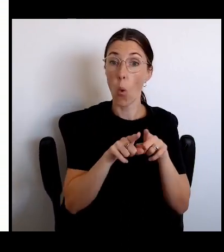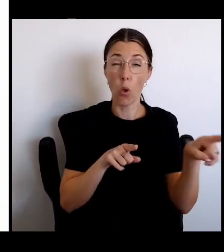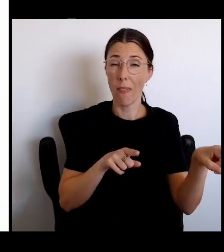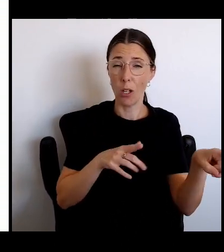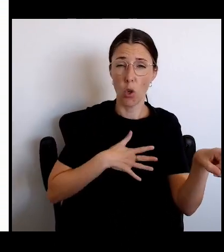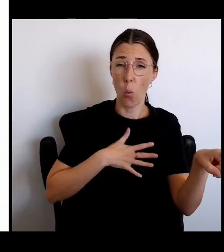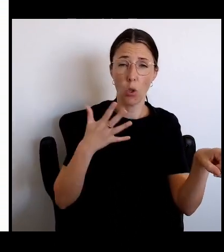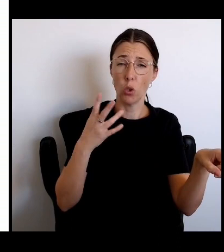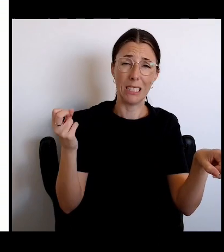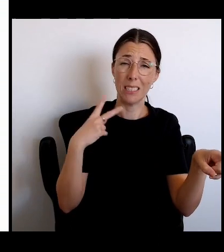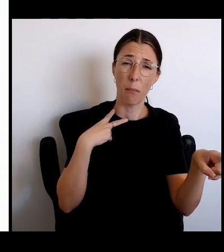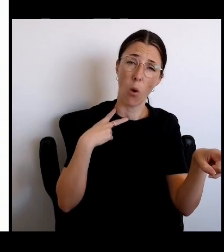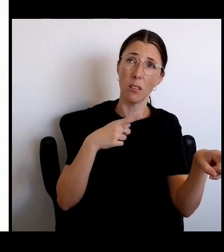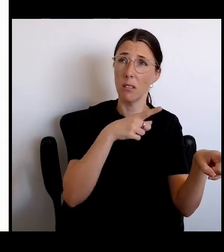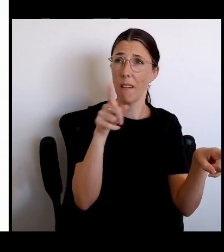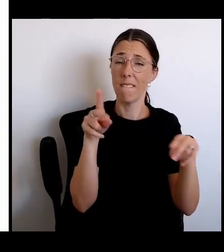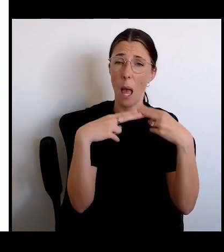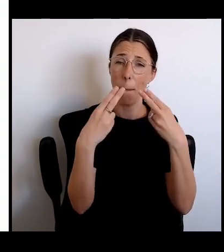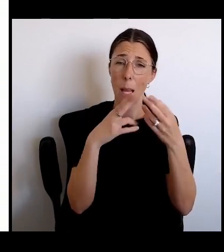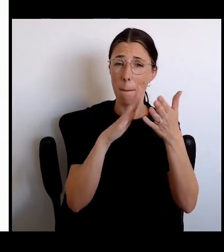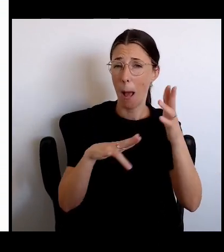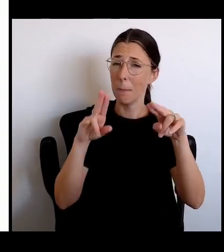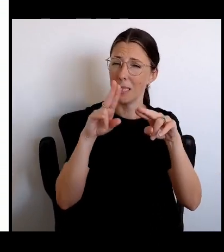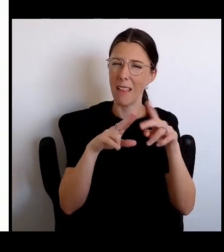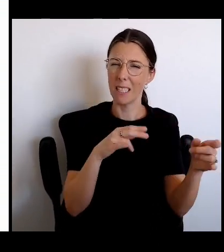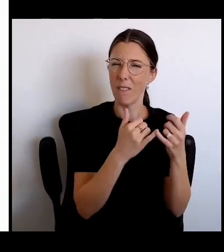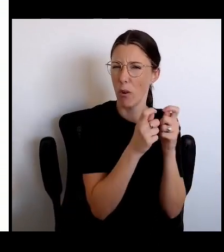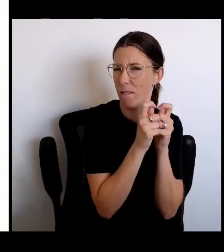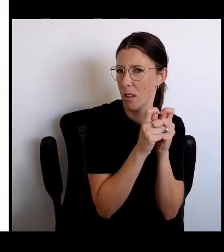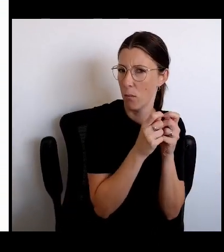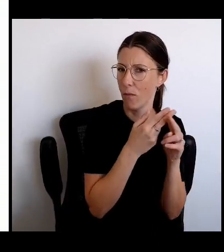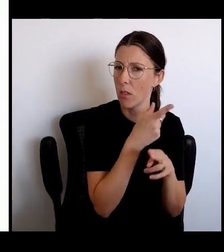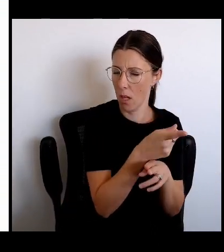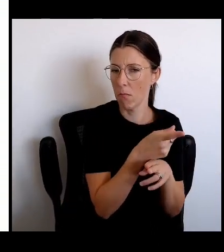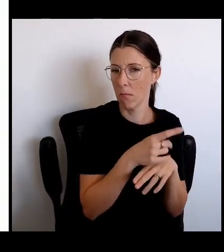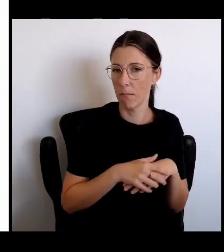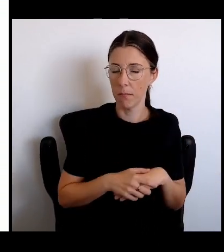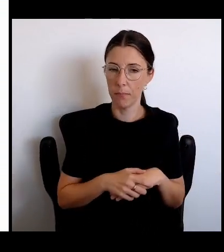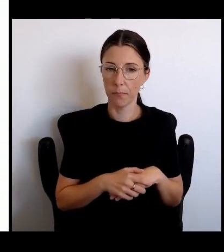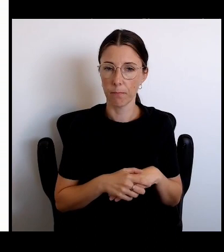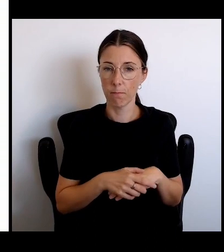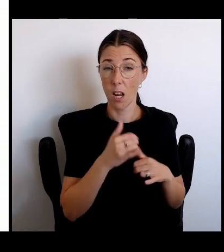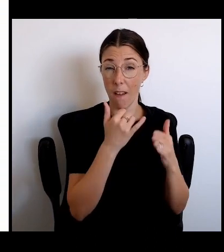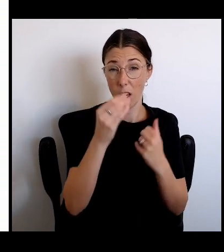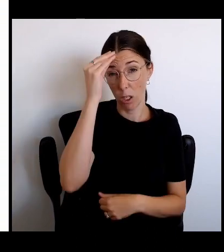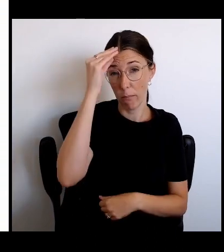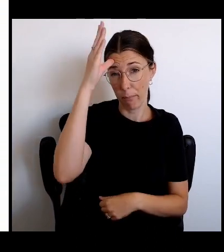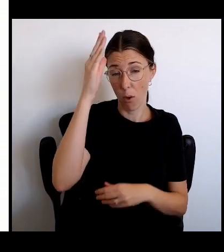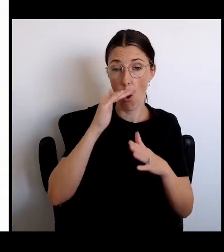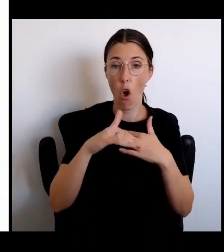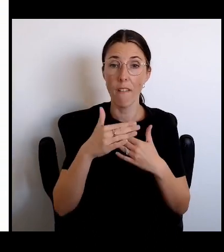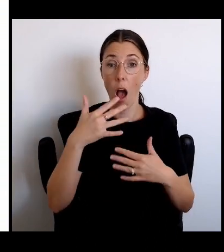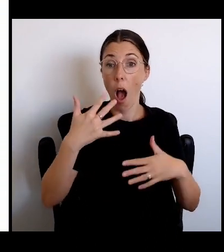to them is highly protective for this group. They're highly knowledgeable about health harms, nicotine